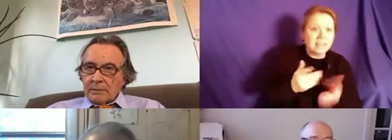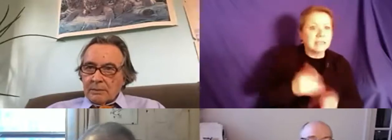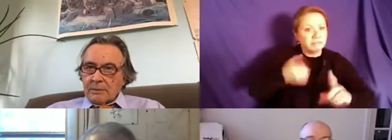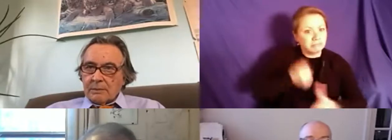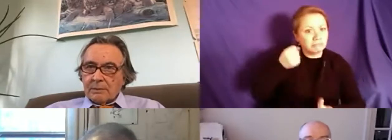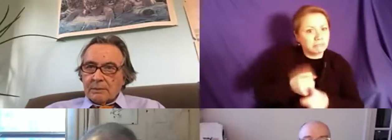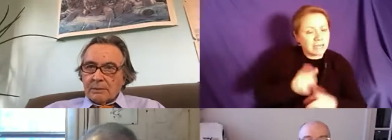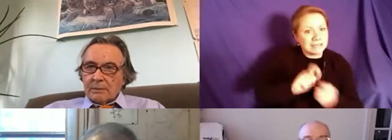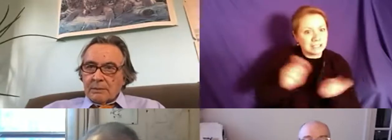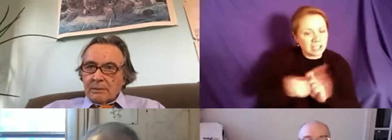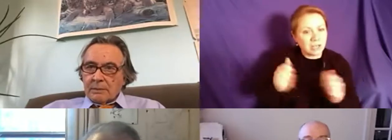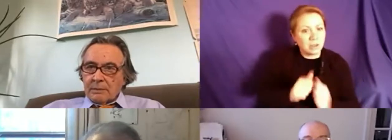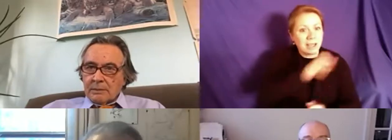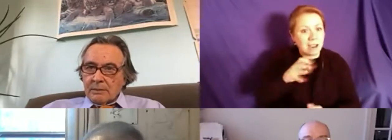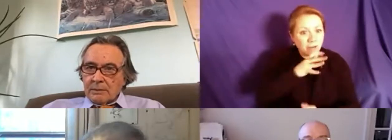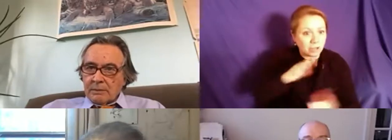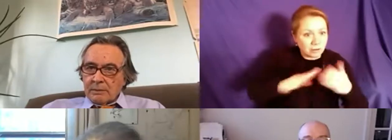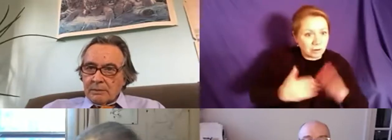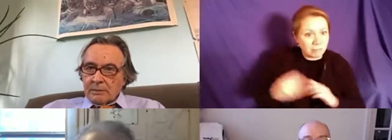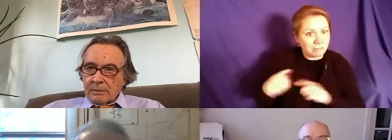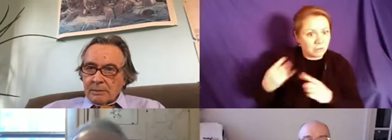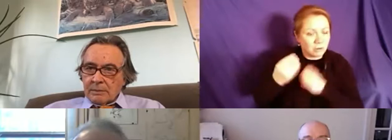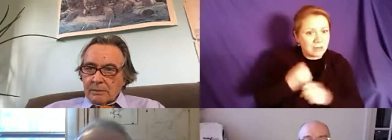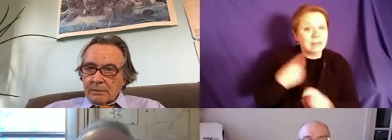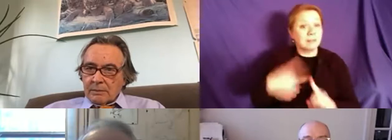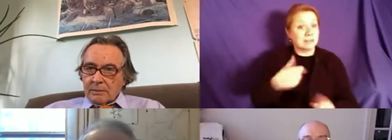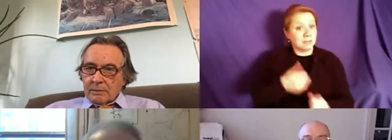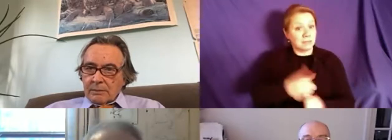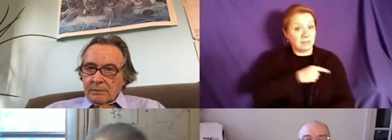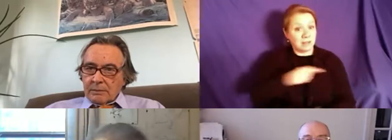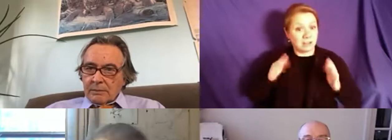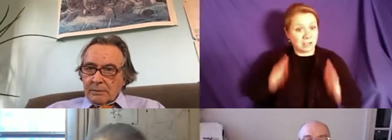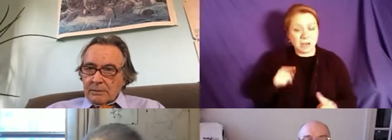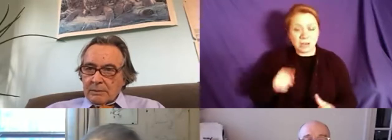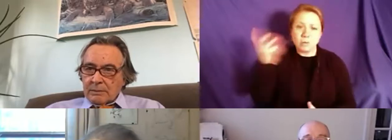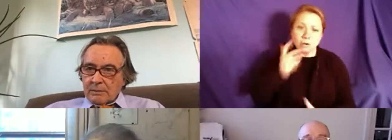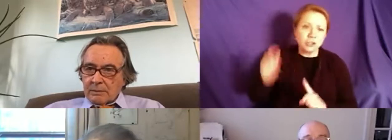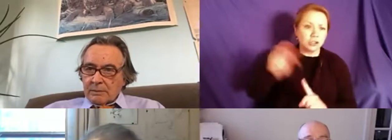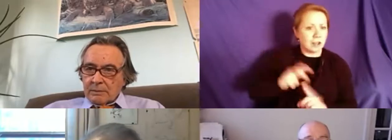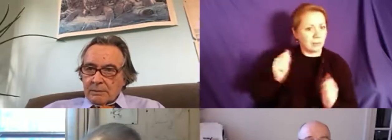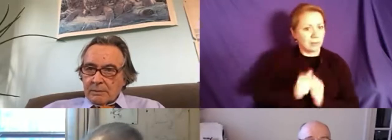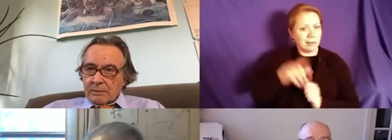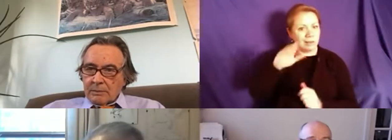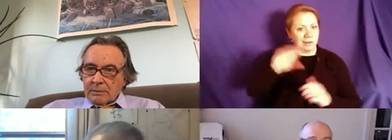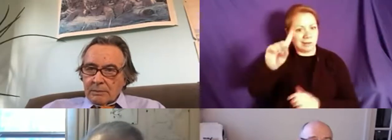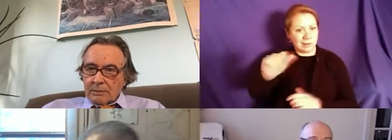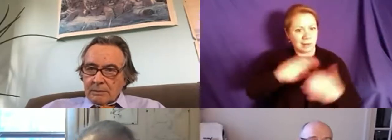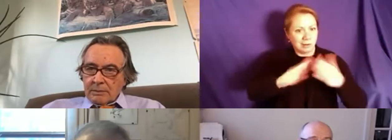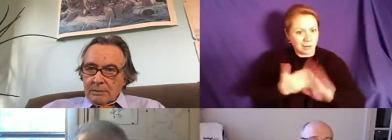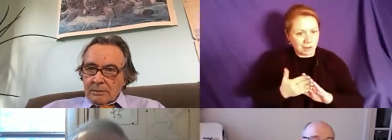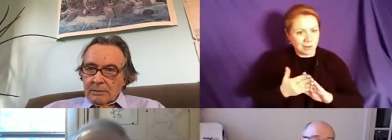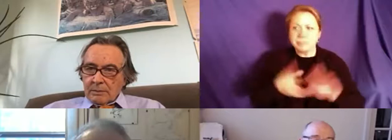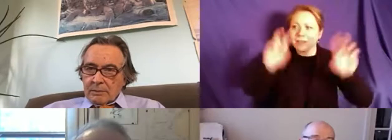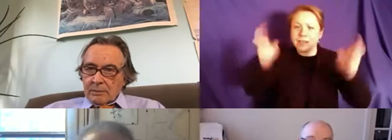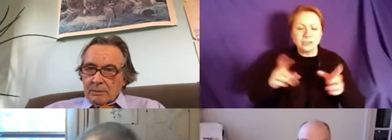community over years. And as a legislator, he's been our champion in the disabilities community on issues ranging